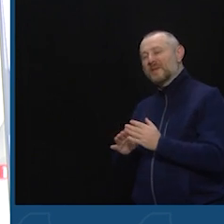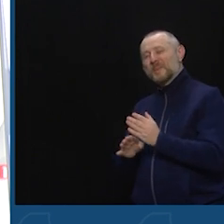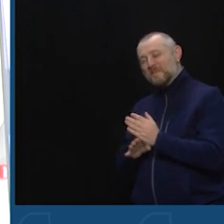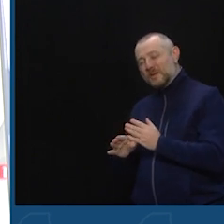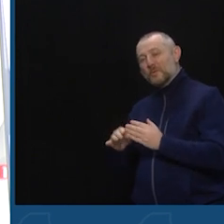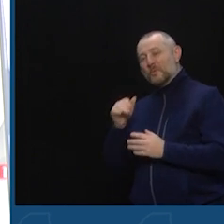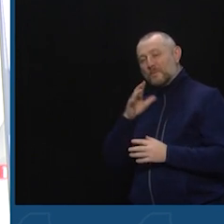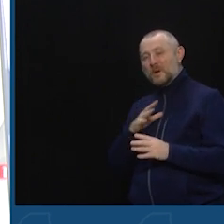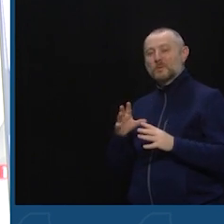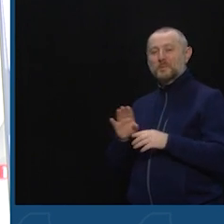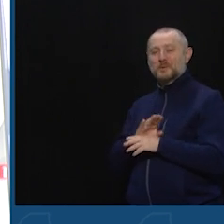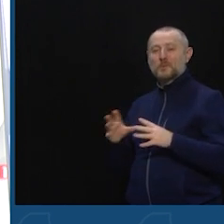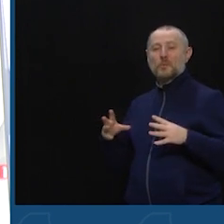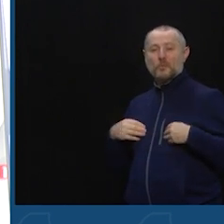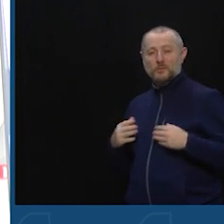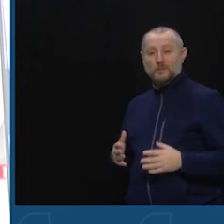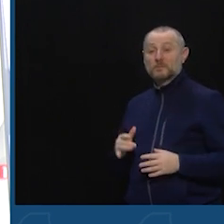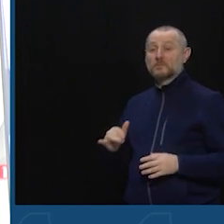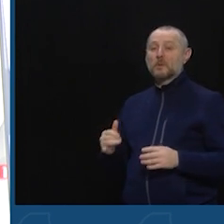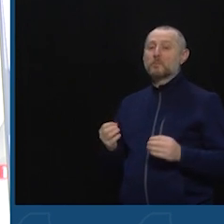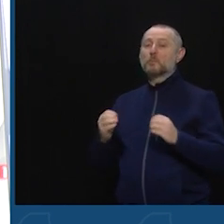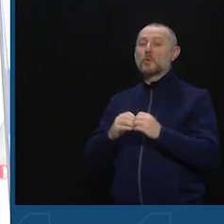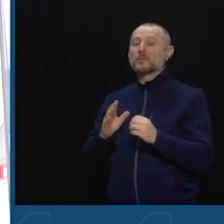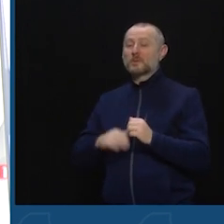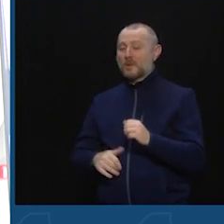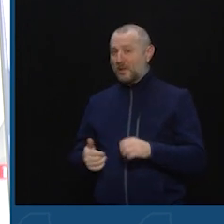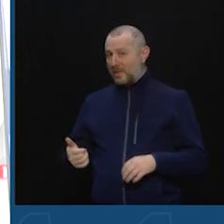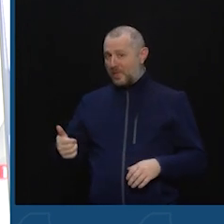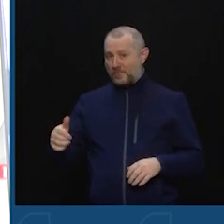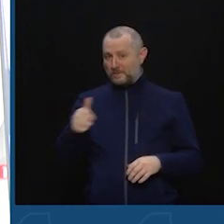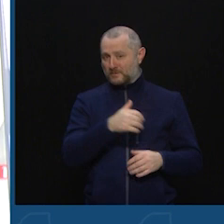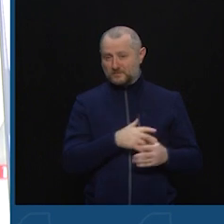other project in the history of the state of New York.